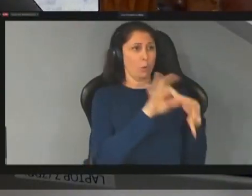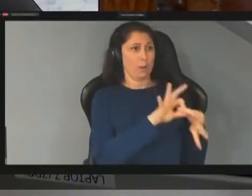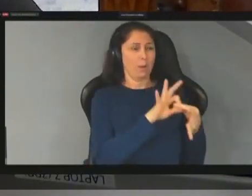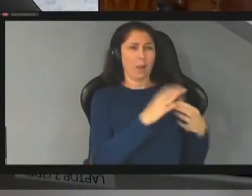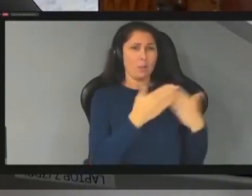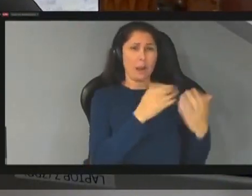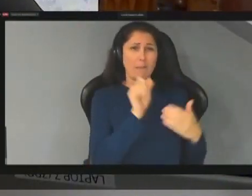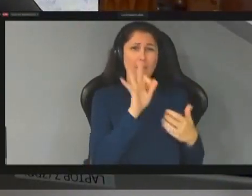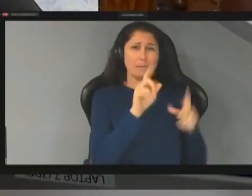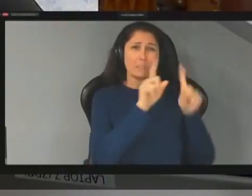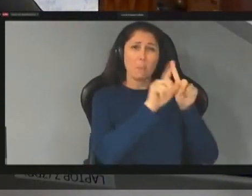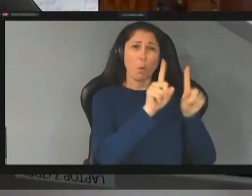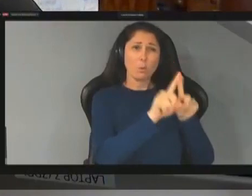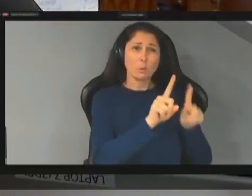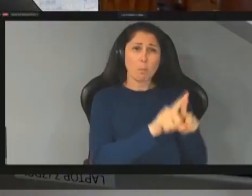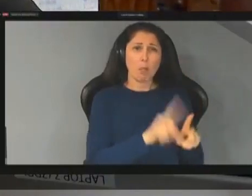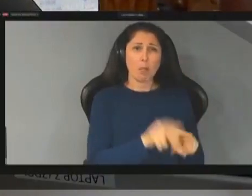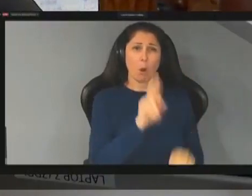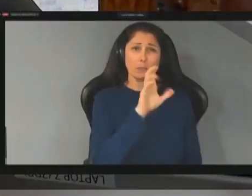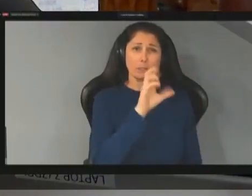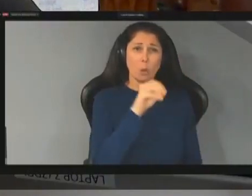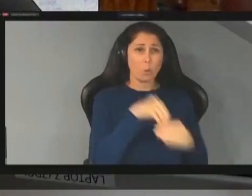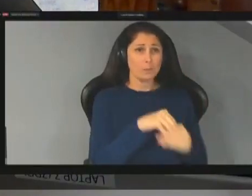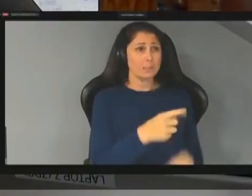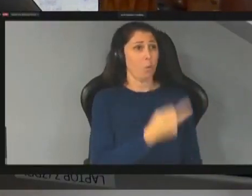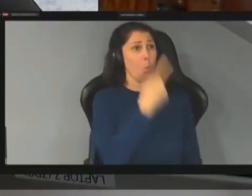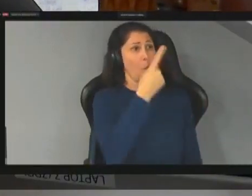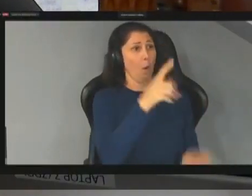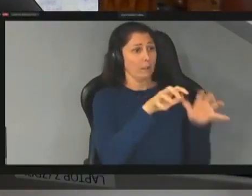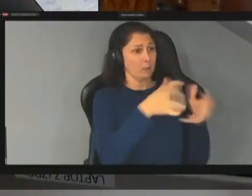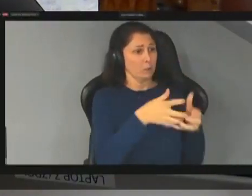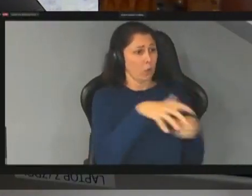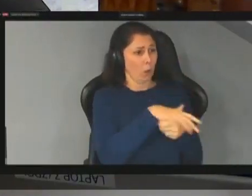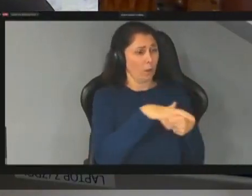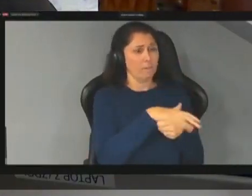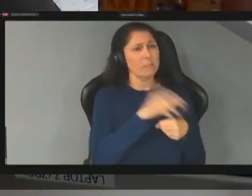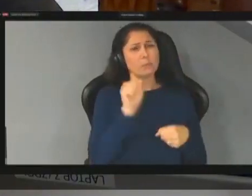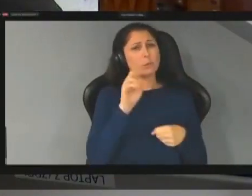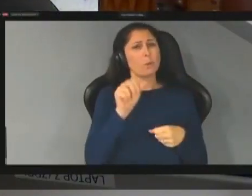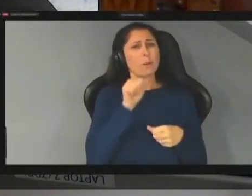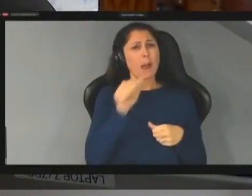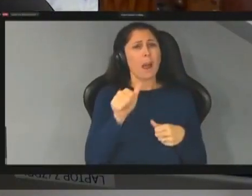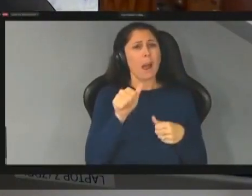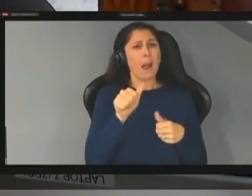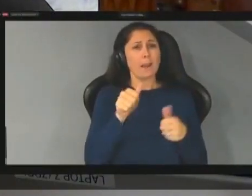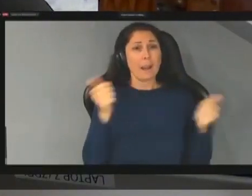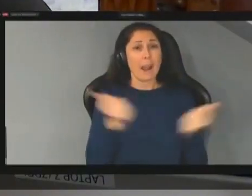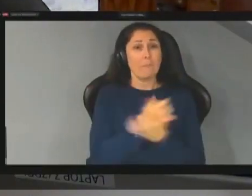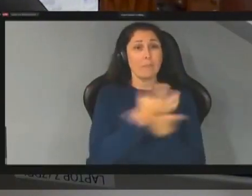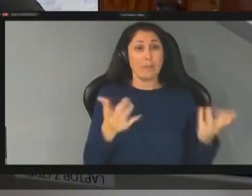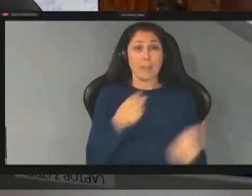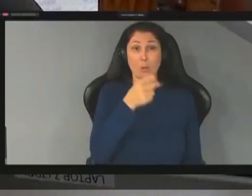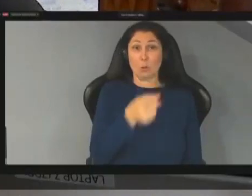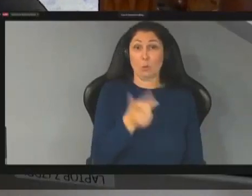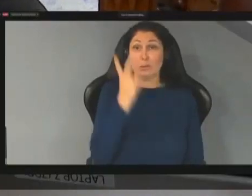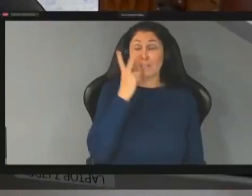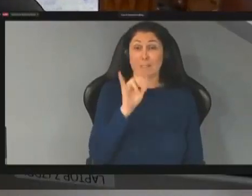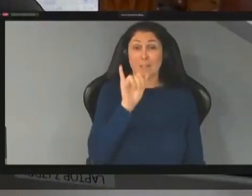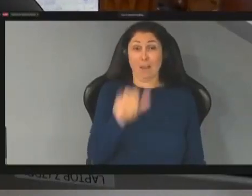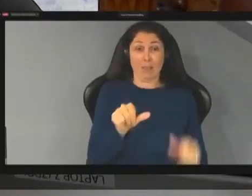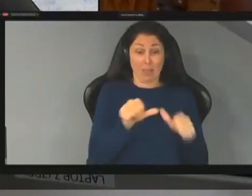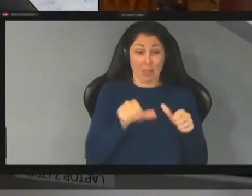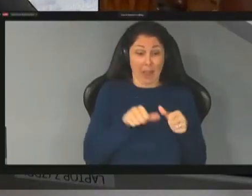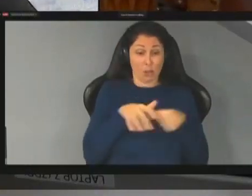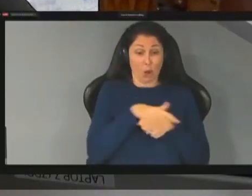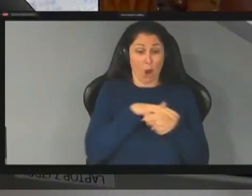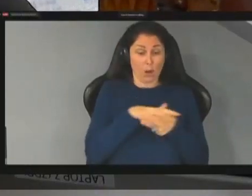multiple RCOs in one geography. So not everything that you see around the geography means that there's